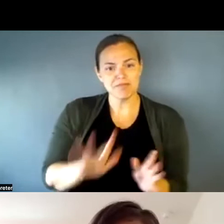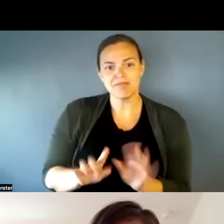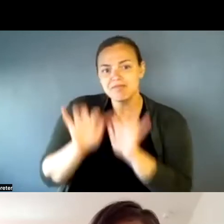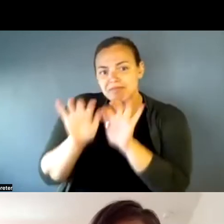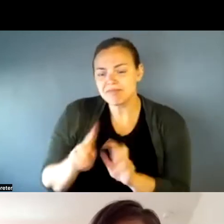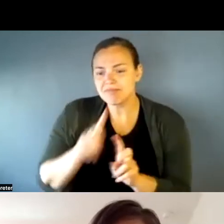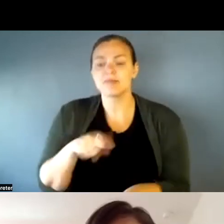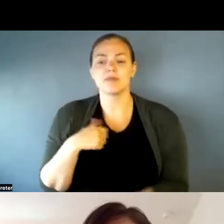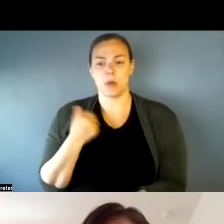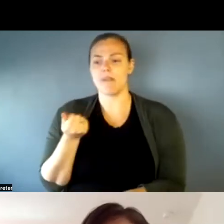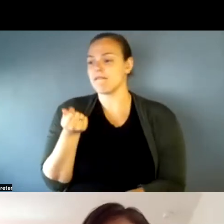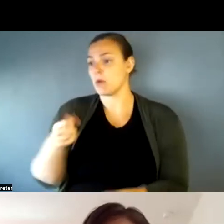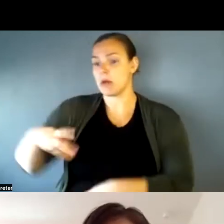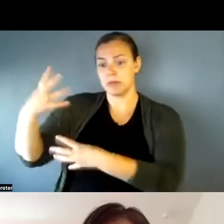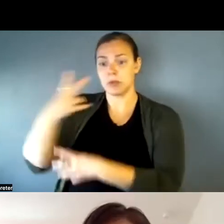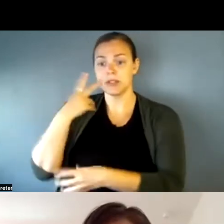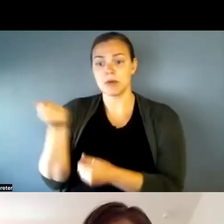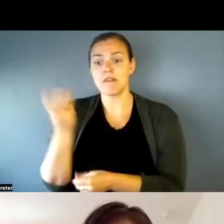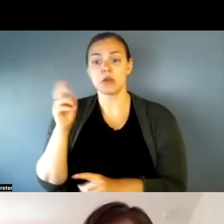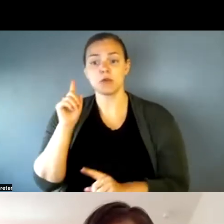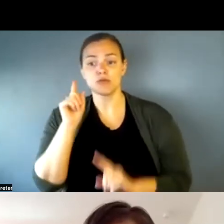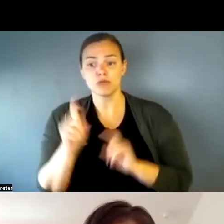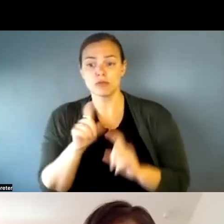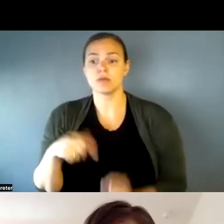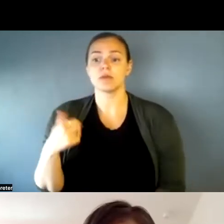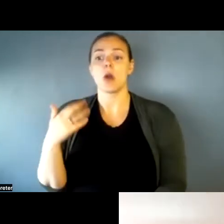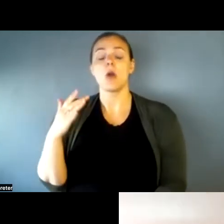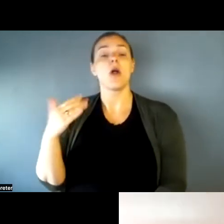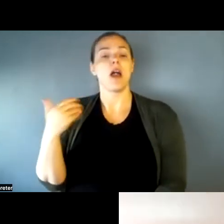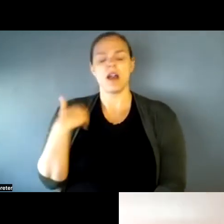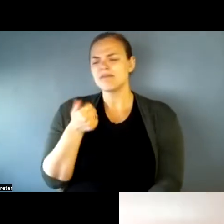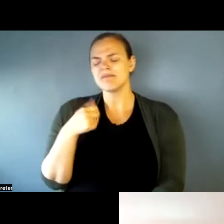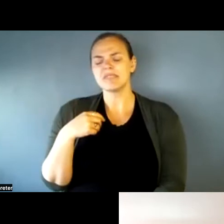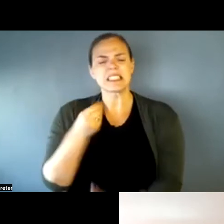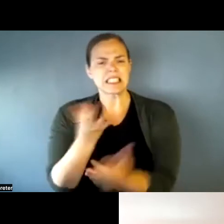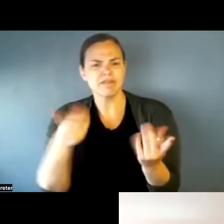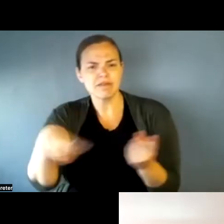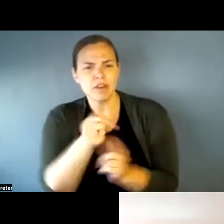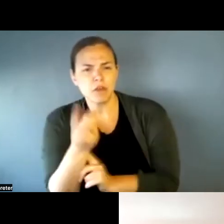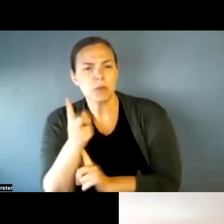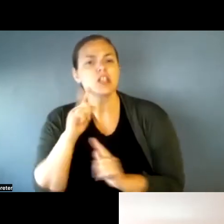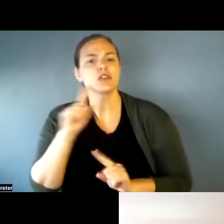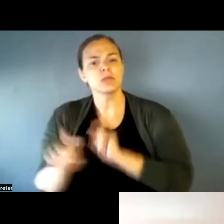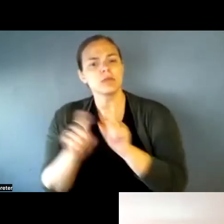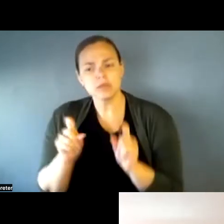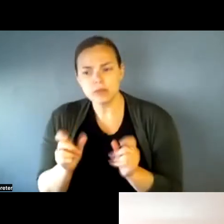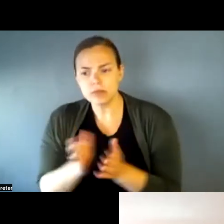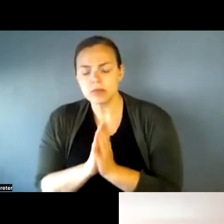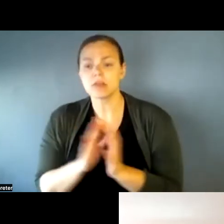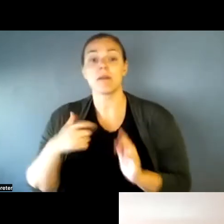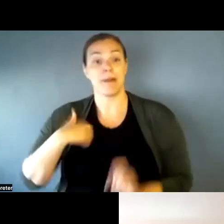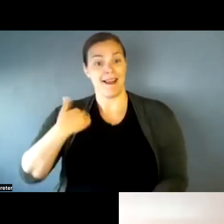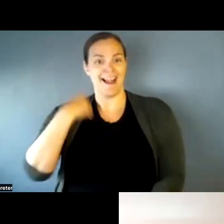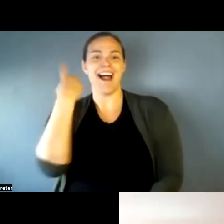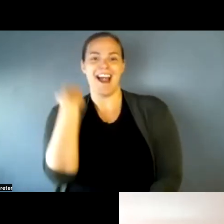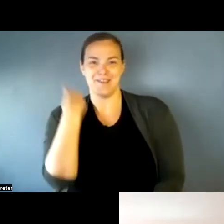through a selection of them. So I'll give folks a minute to submit questions if you have them, but I had one question